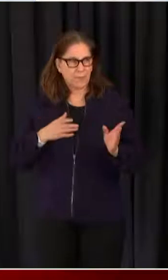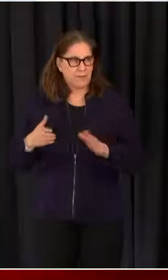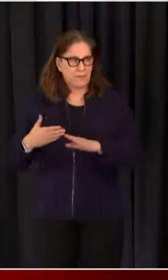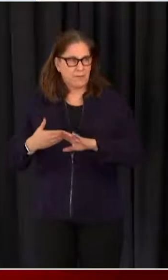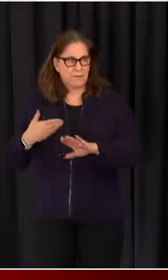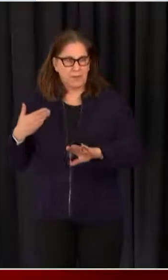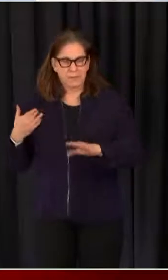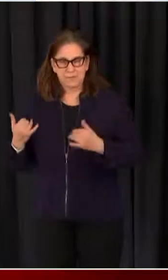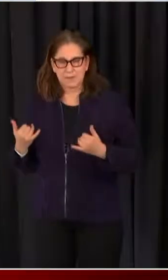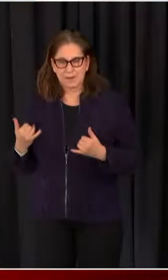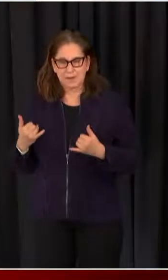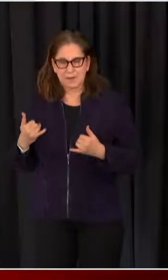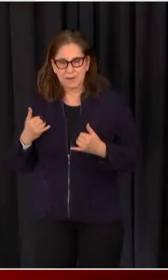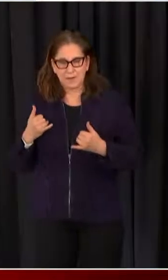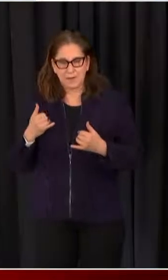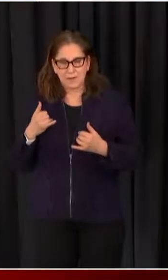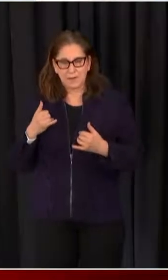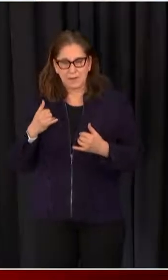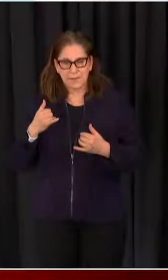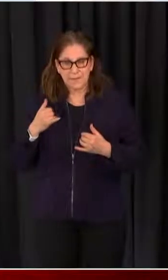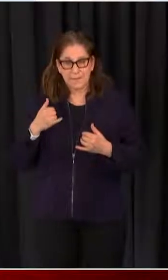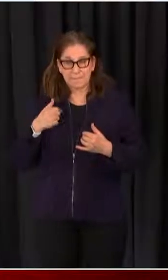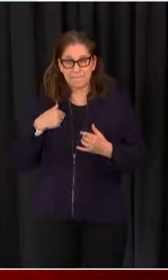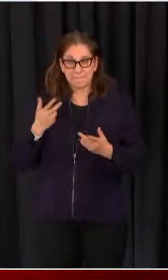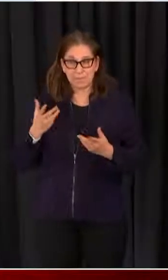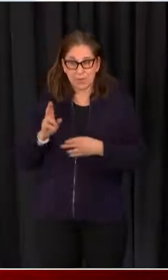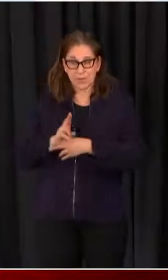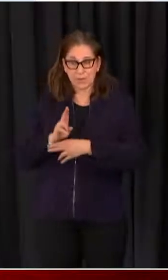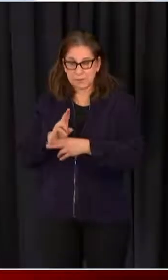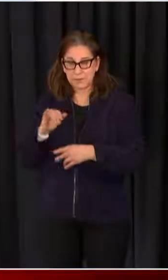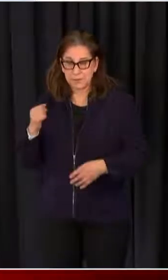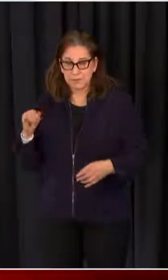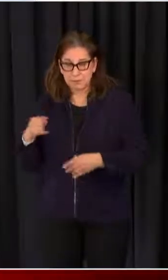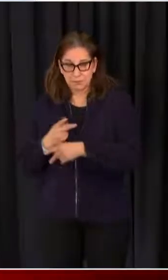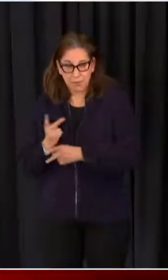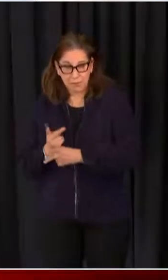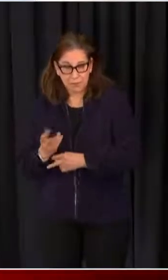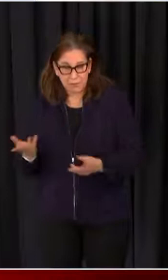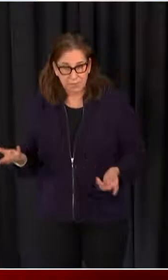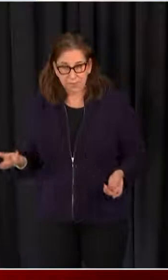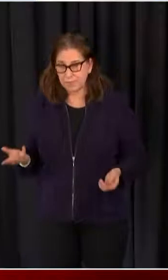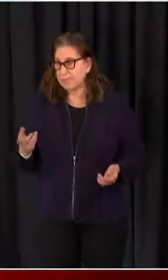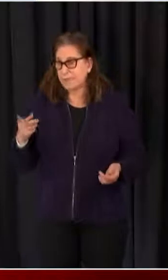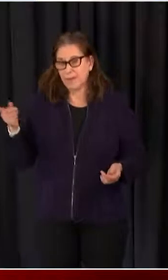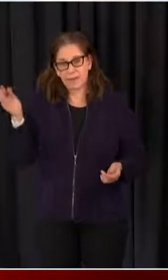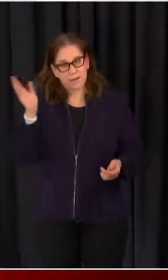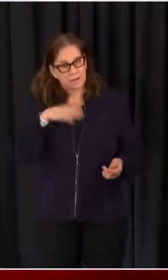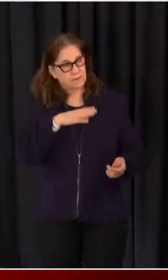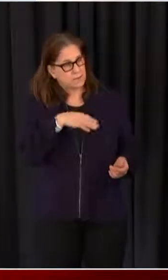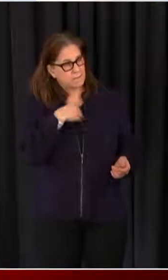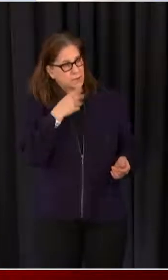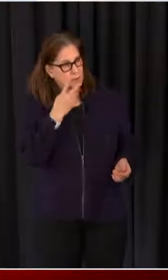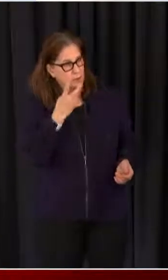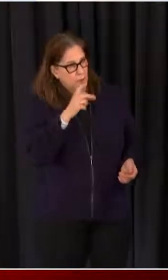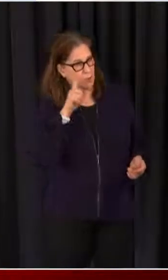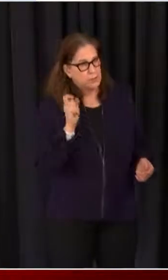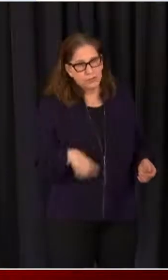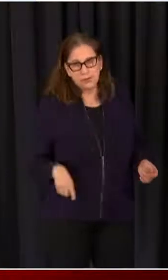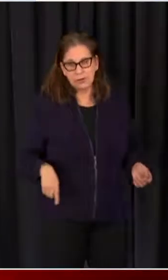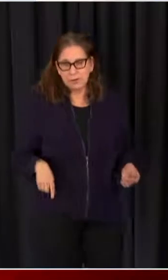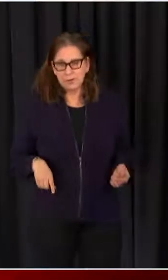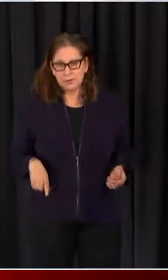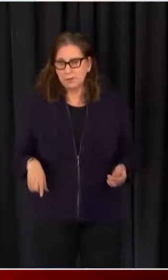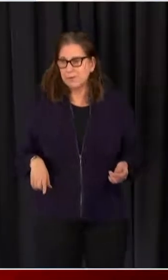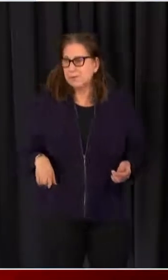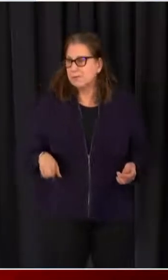planning, and that may diminish with the Johnson & Johnson product. Thank you. Sorry, just two more questions about reopening. You